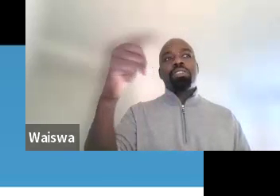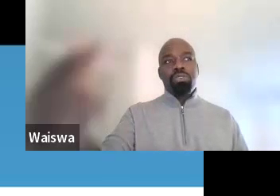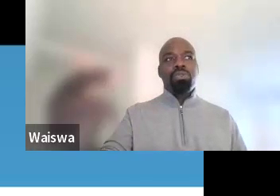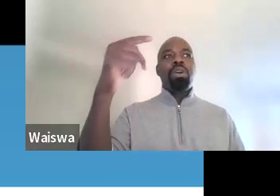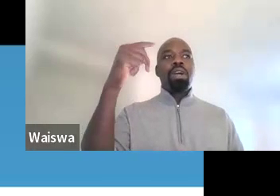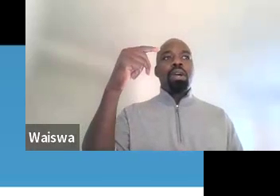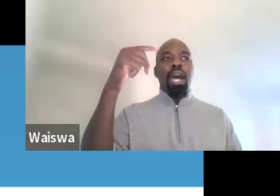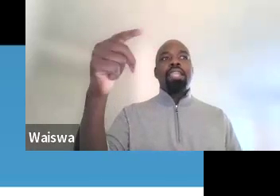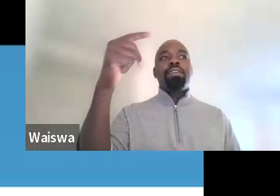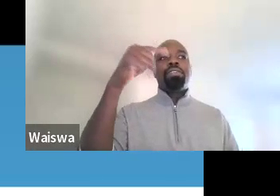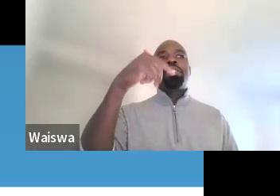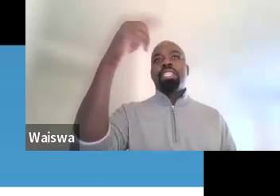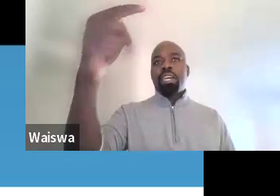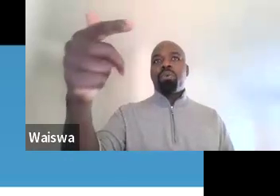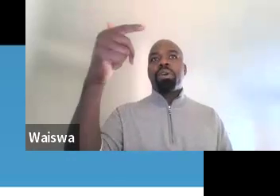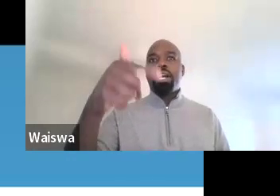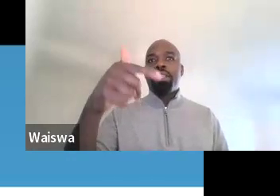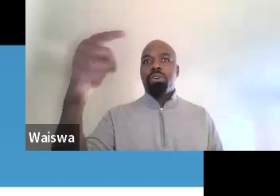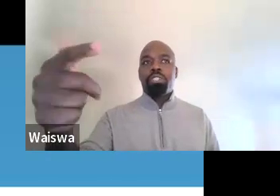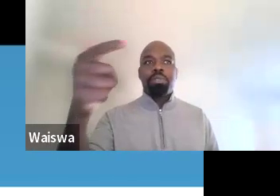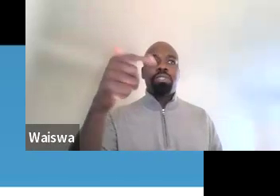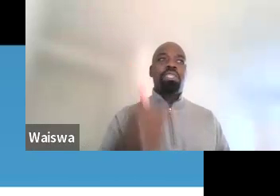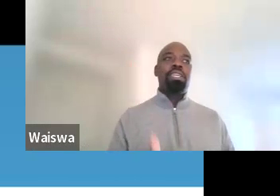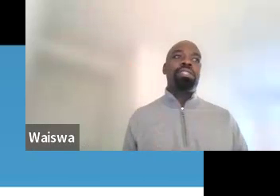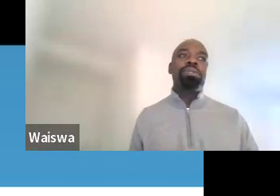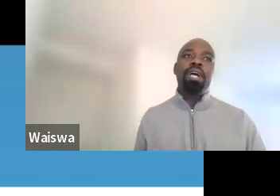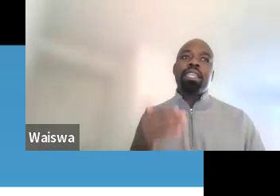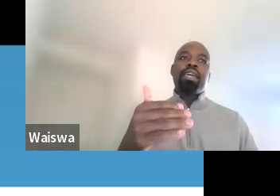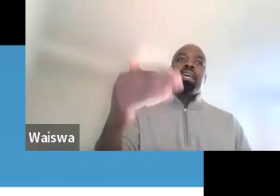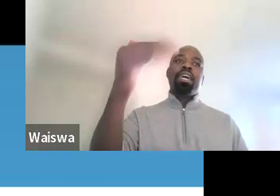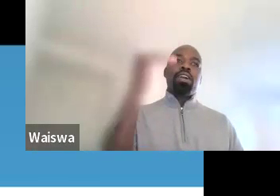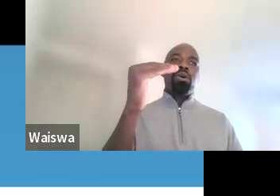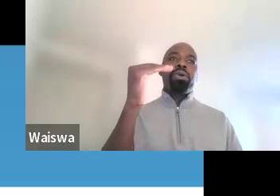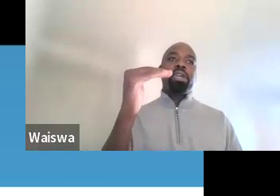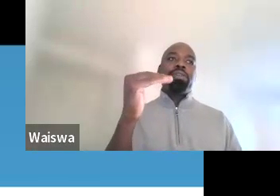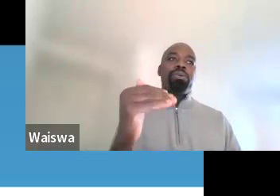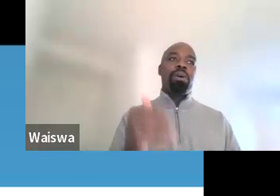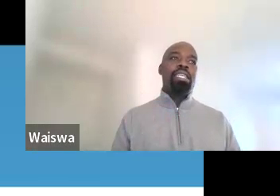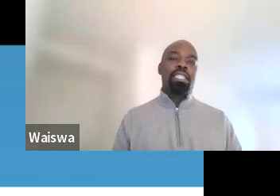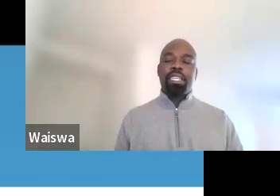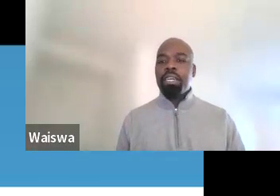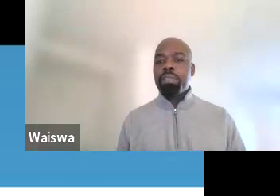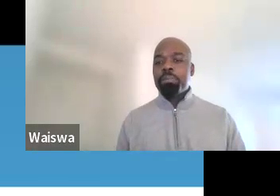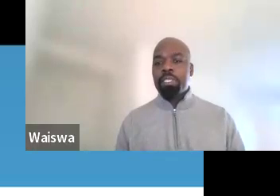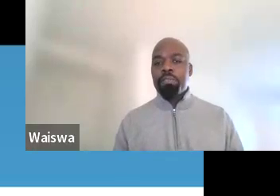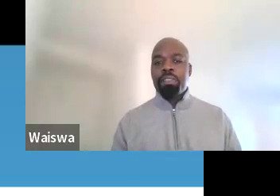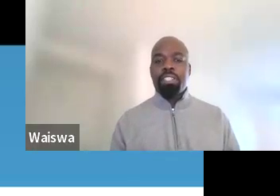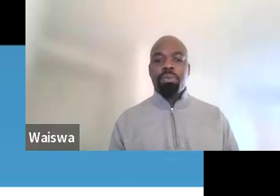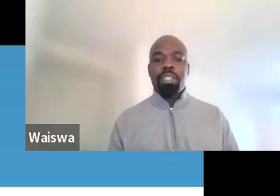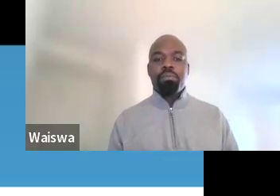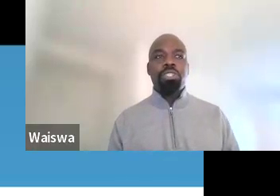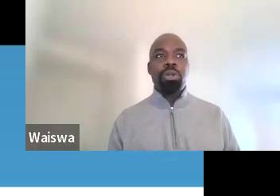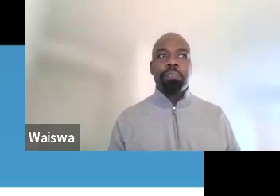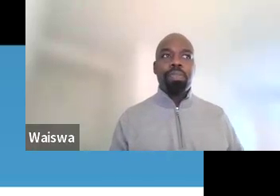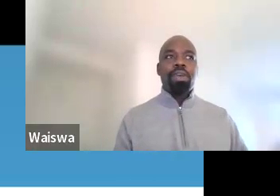see that you see their work and their contribution to the issue, and then go into asking them the specific things